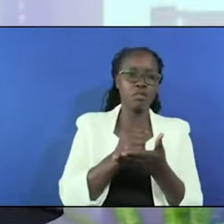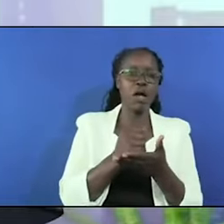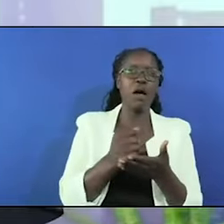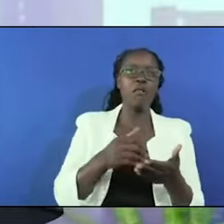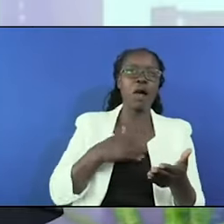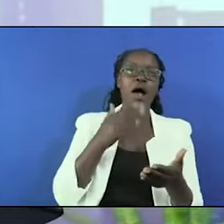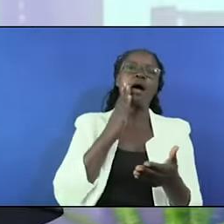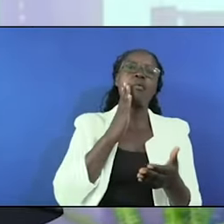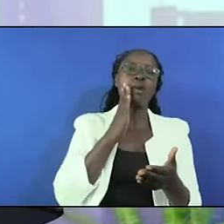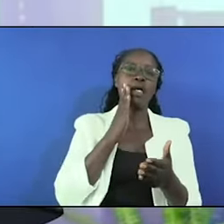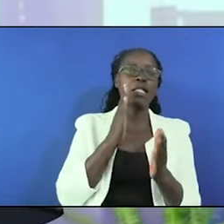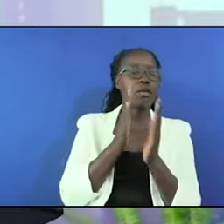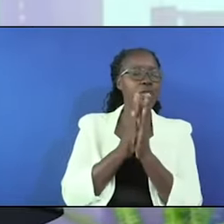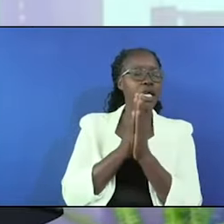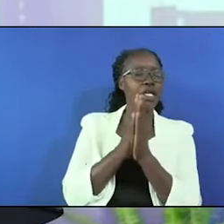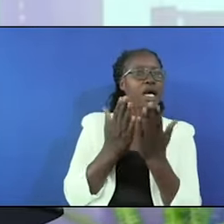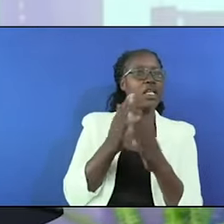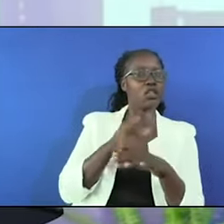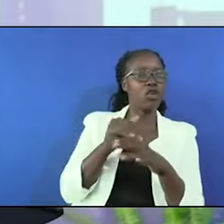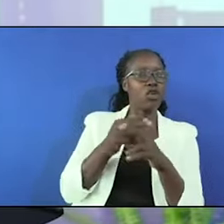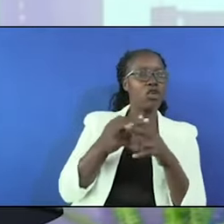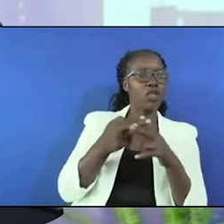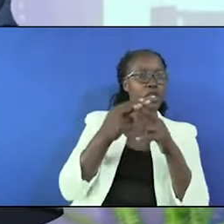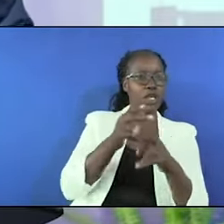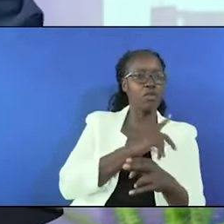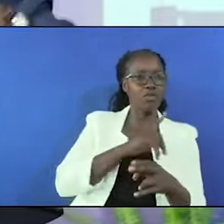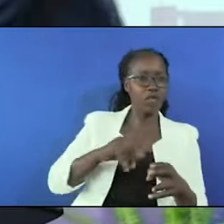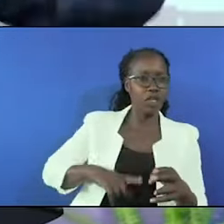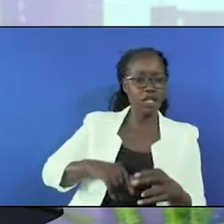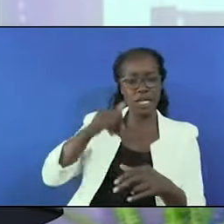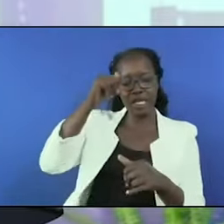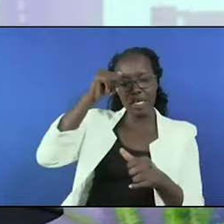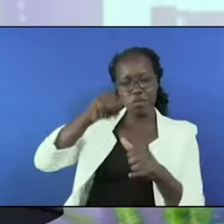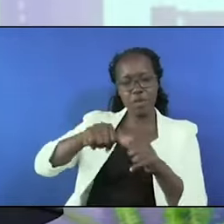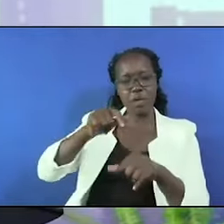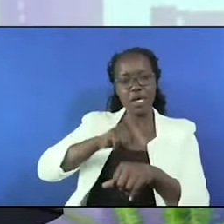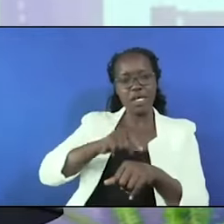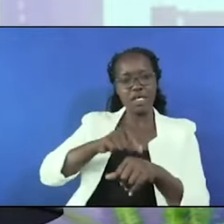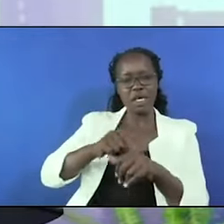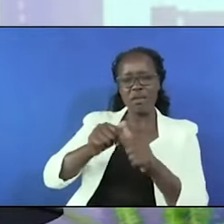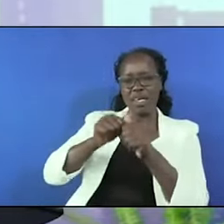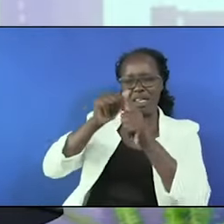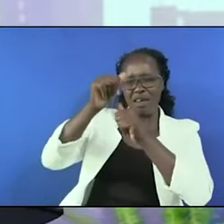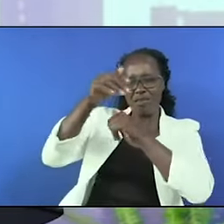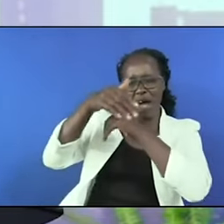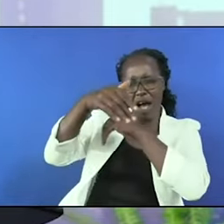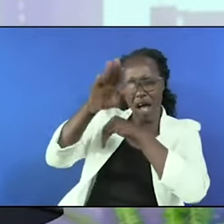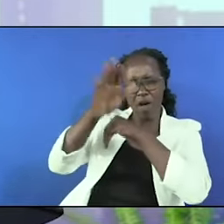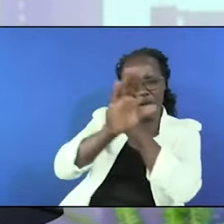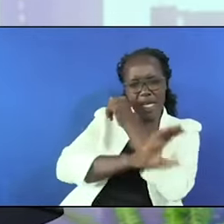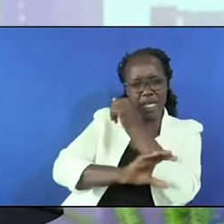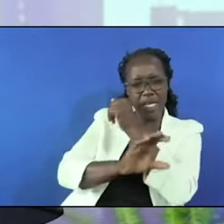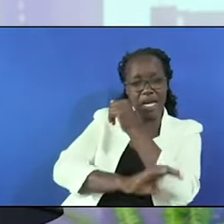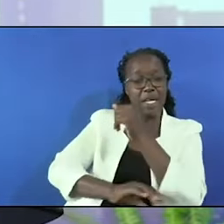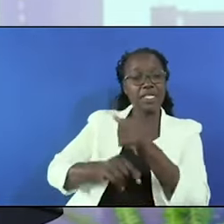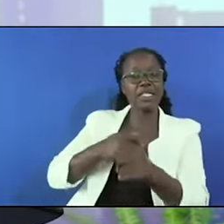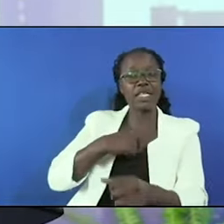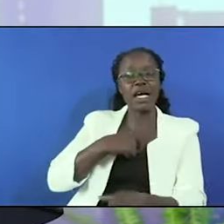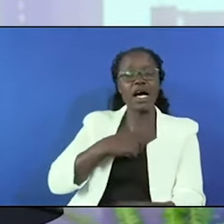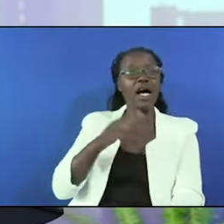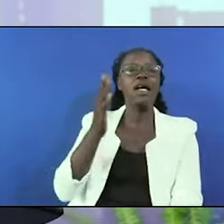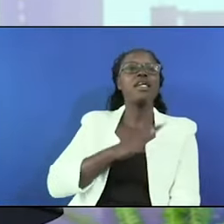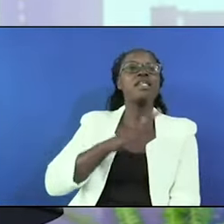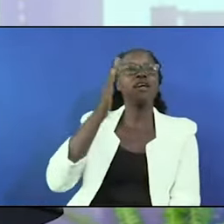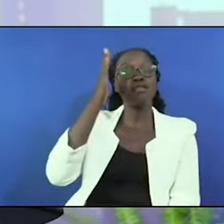My mama called on the name of the Lord, and I remember when I was in a far away country, I did